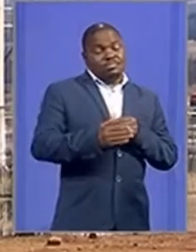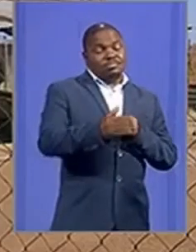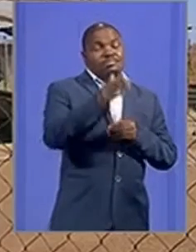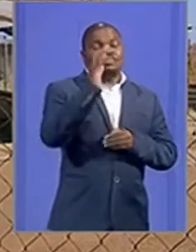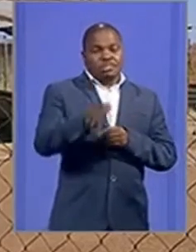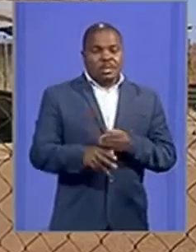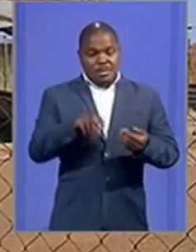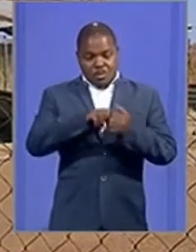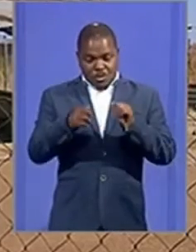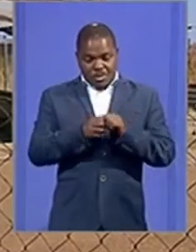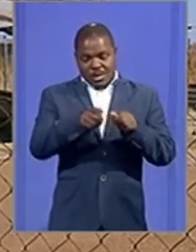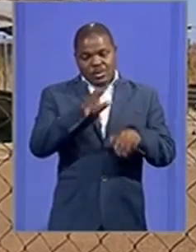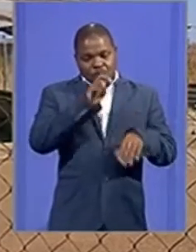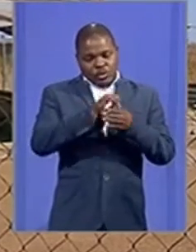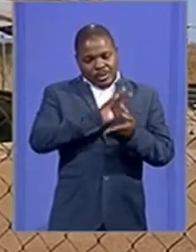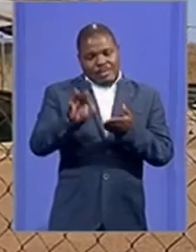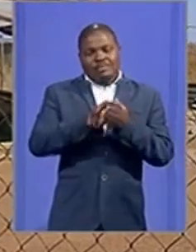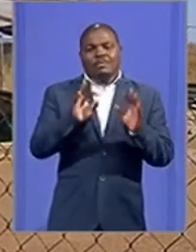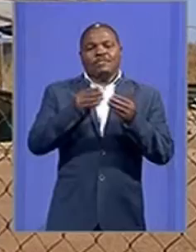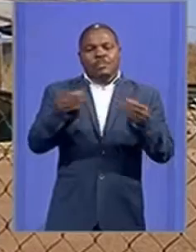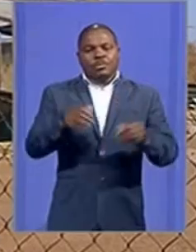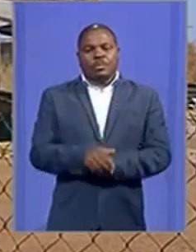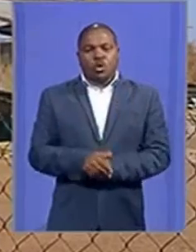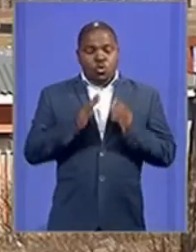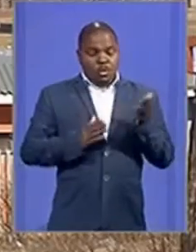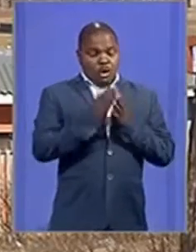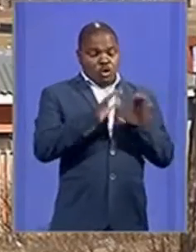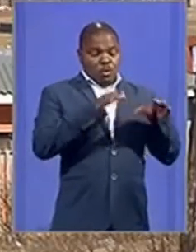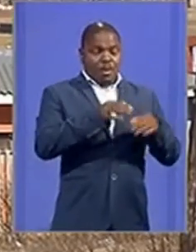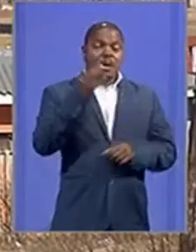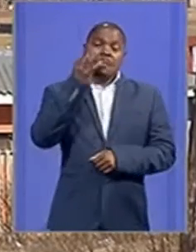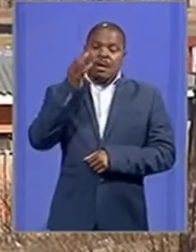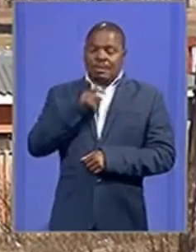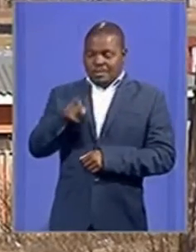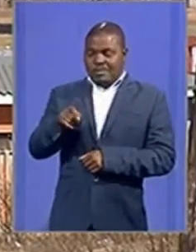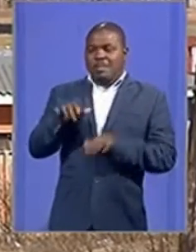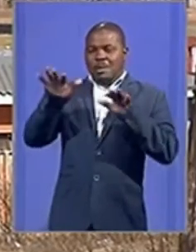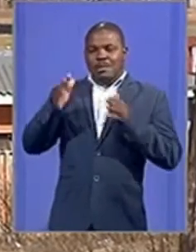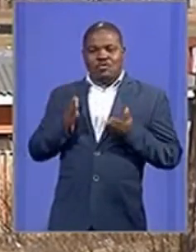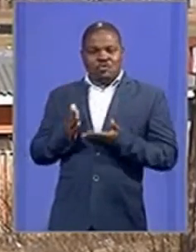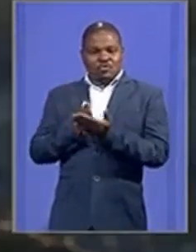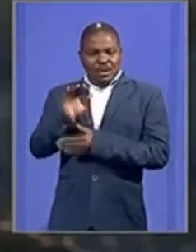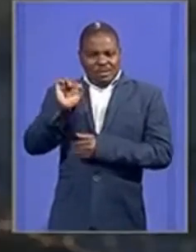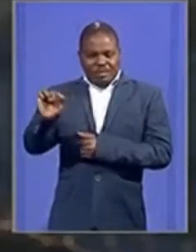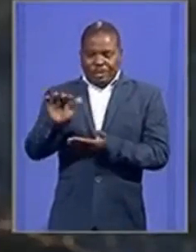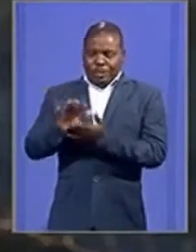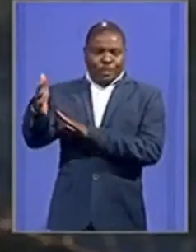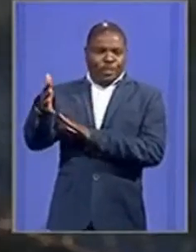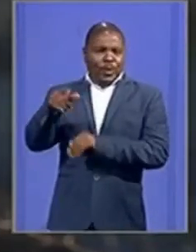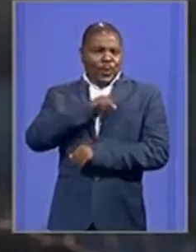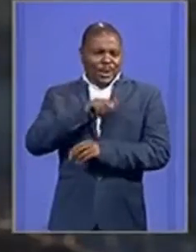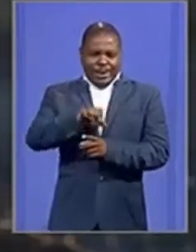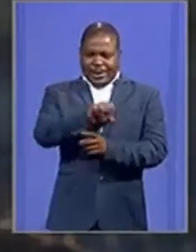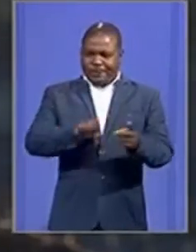le go hlwekiša kelelatshila. Ge le Khomisene ya Ditokelo tša Botho e re se ke gatakwa ya ditokelo tša badudi go ba le tikologo yeo